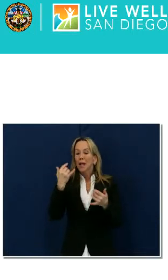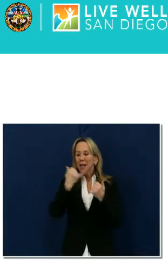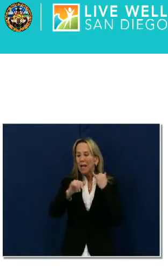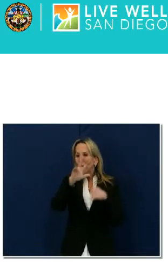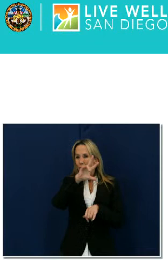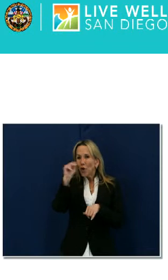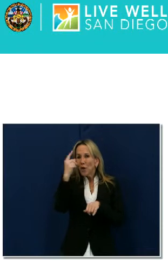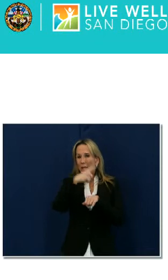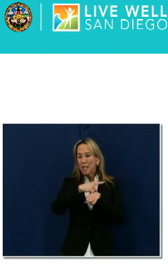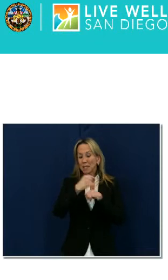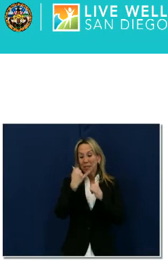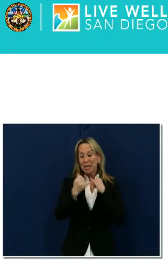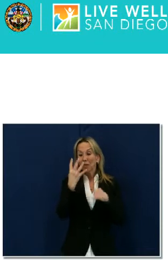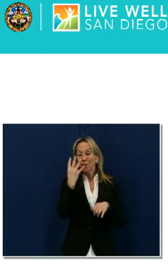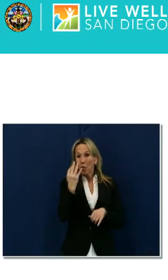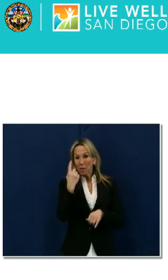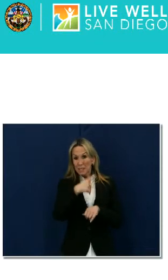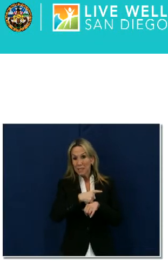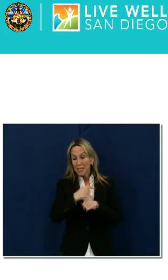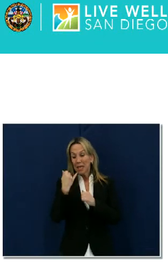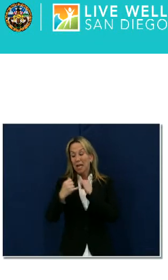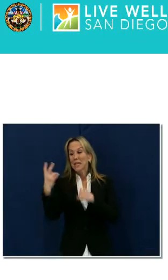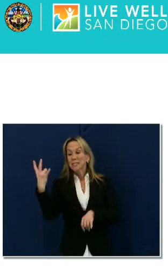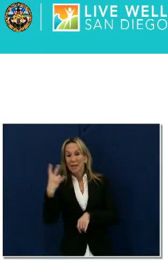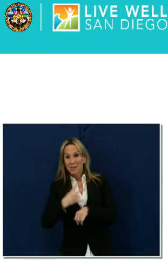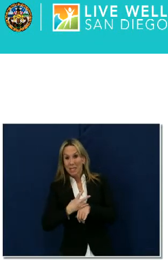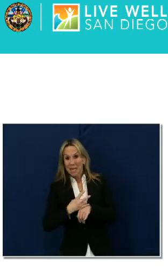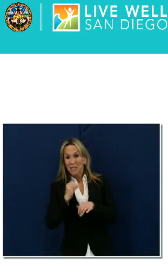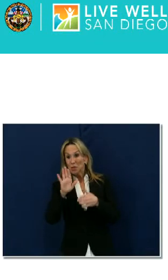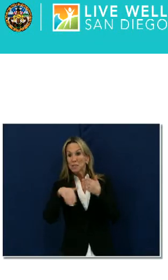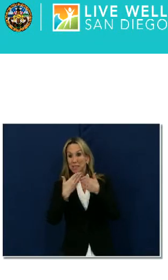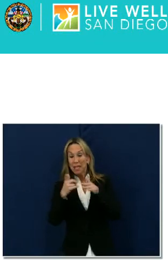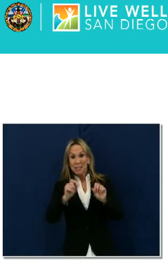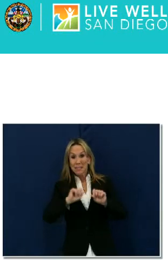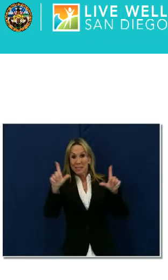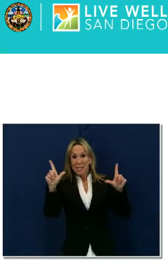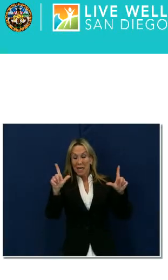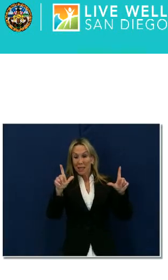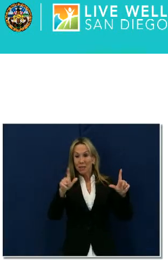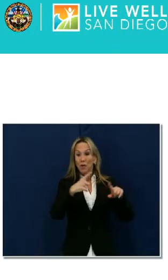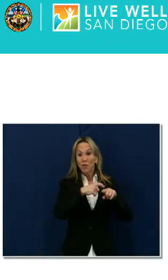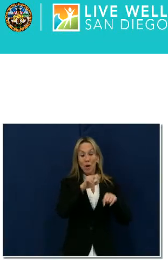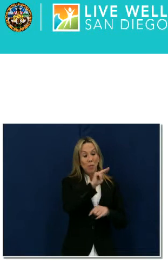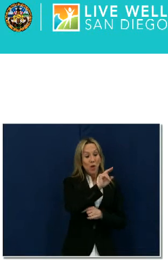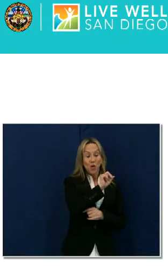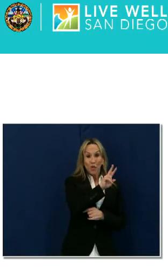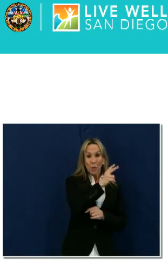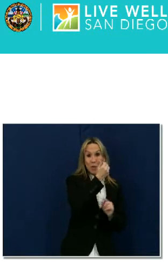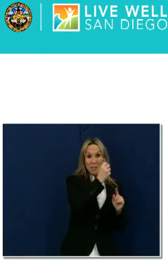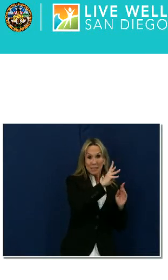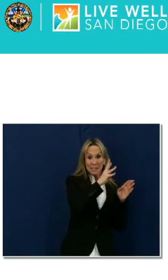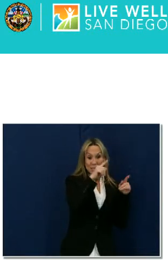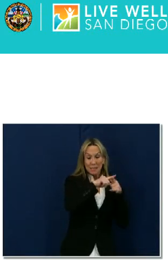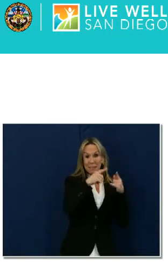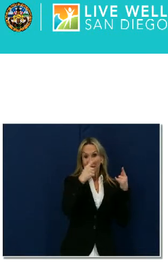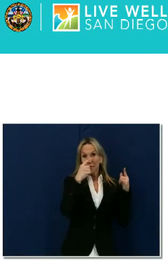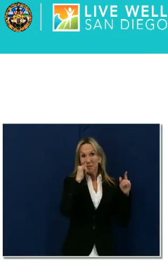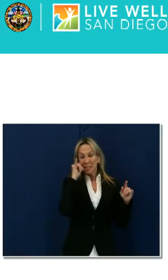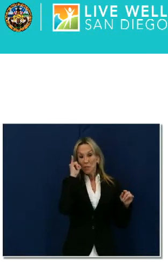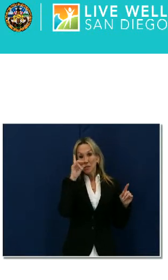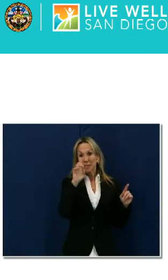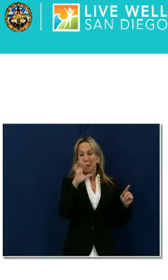days, the last 14 days, and the last 7 days. So in this next slide, from November 16th to December